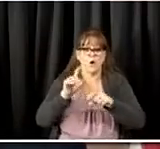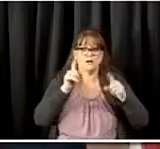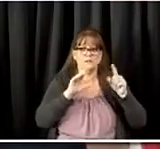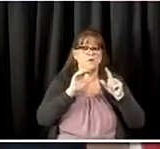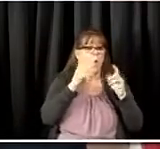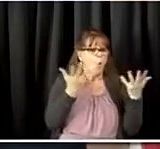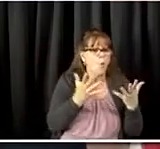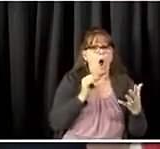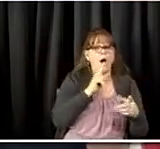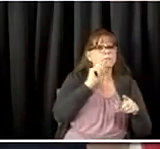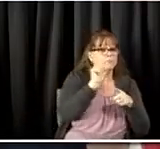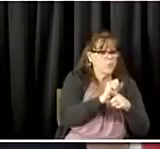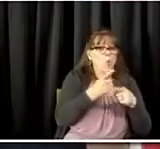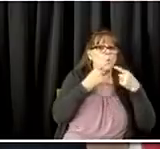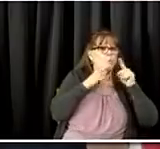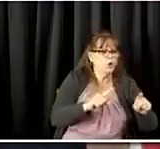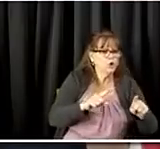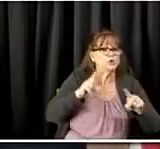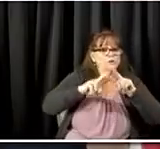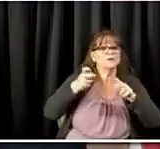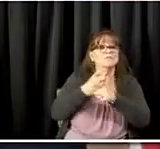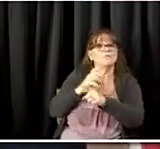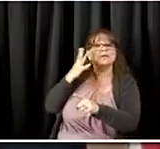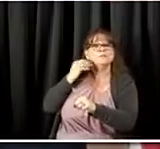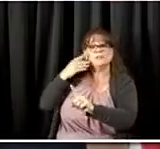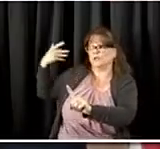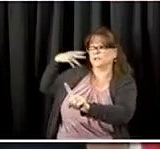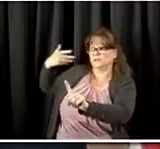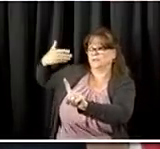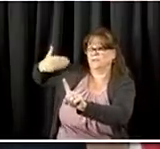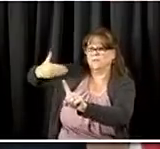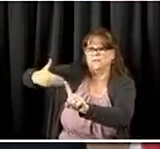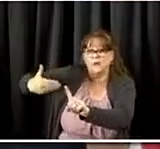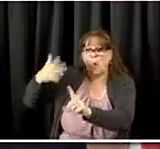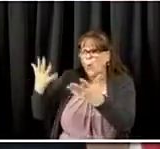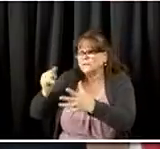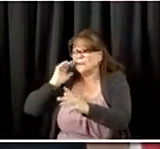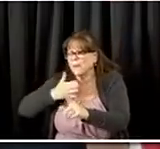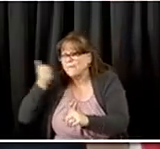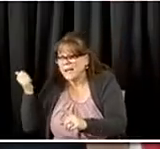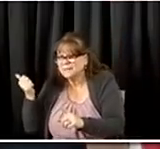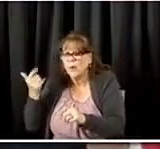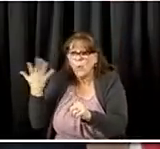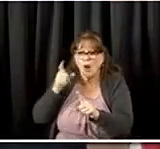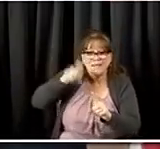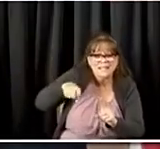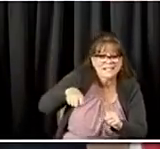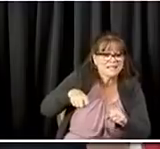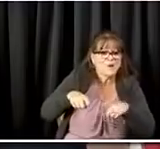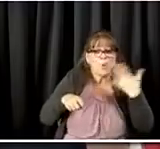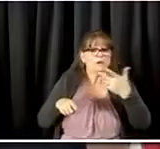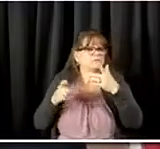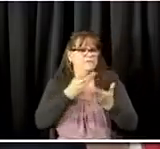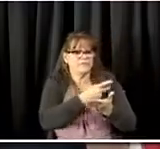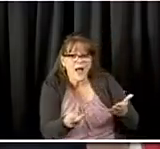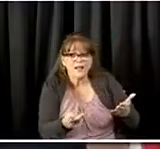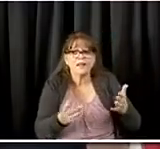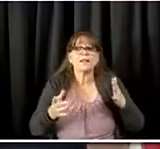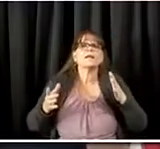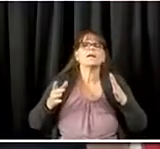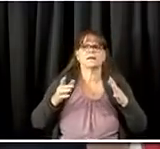to make sure we have a sequencing and timeline with what's needed. As you know, we pushed out $15 million just last week to help